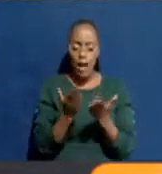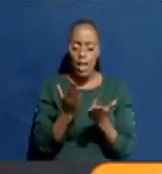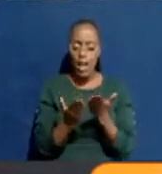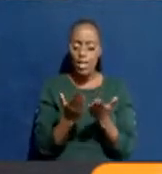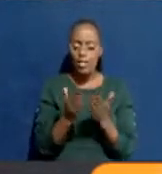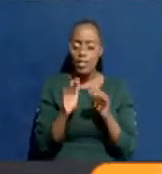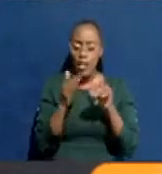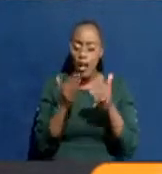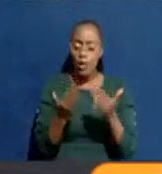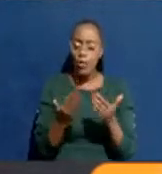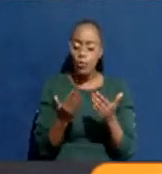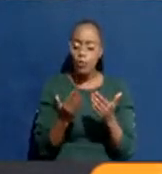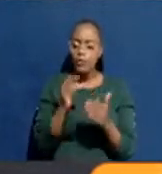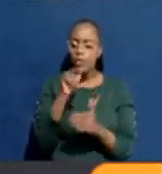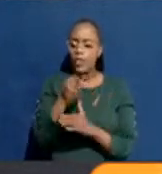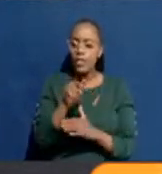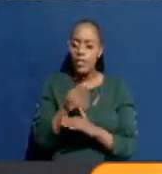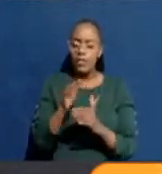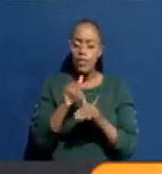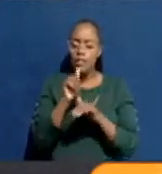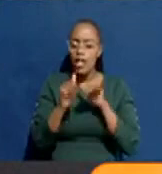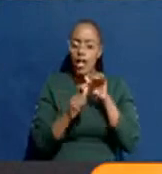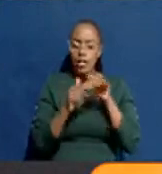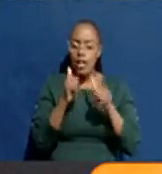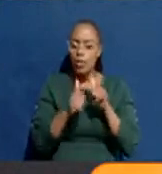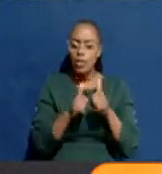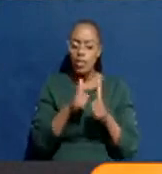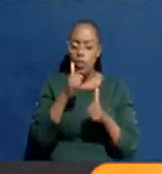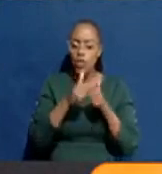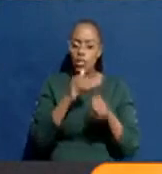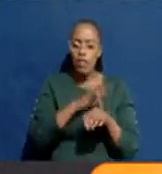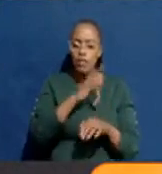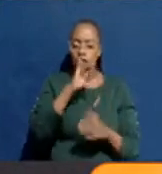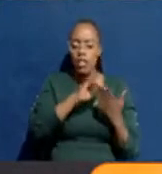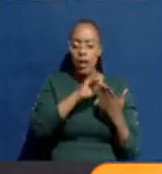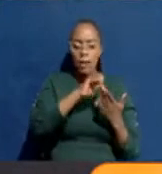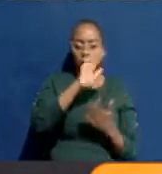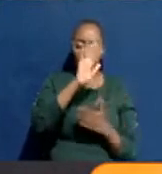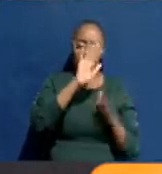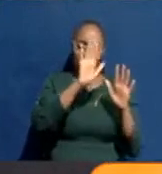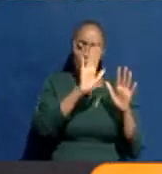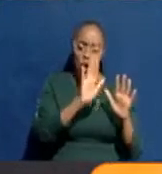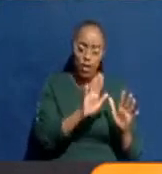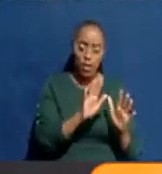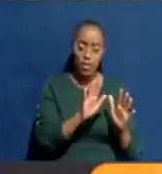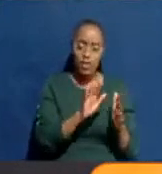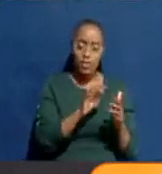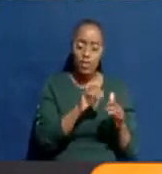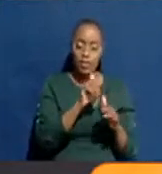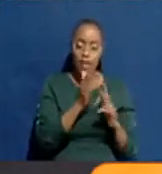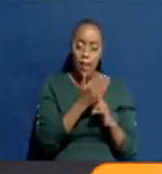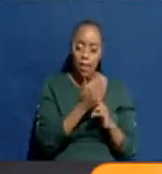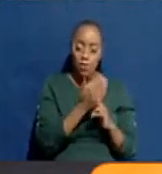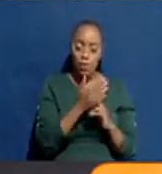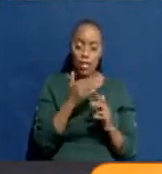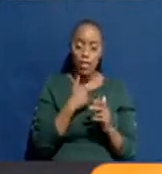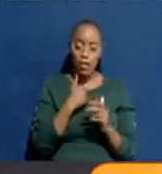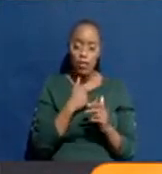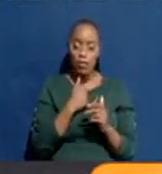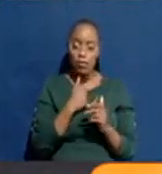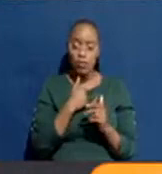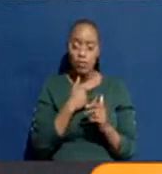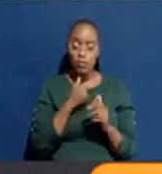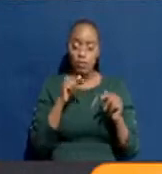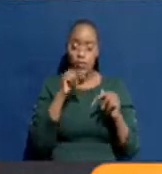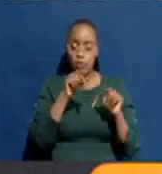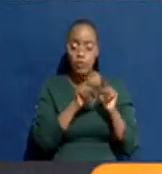on where is it actually falling? Where is more weight? Is more weight between having this